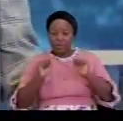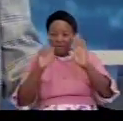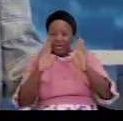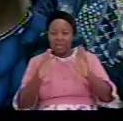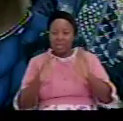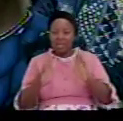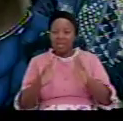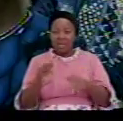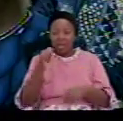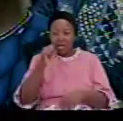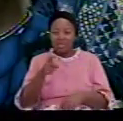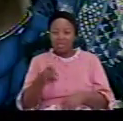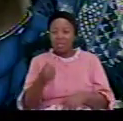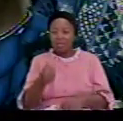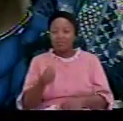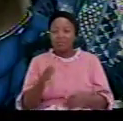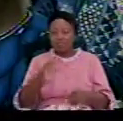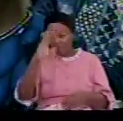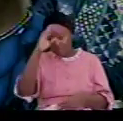doctor.